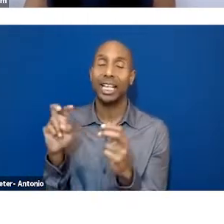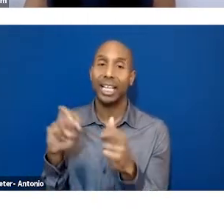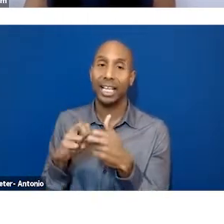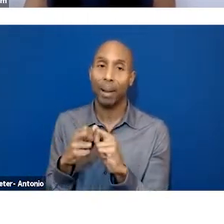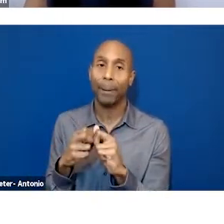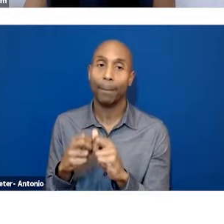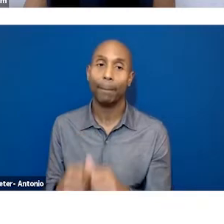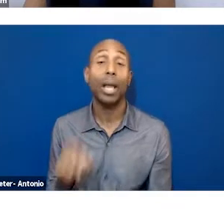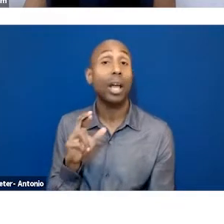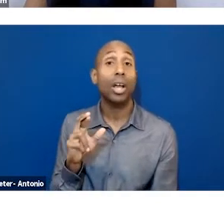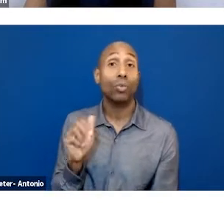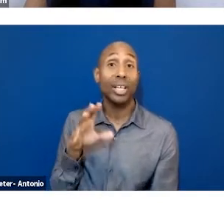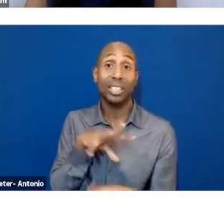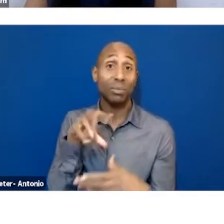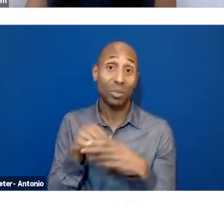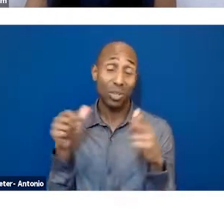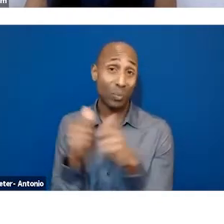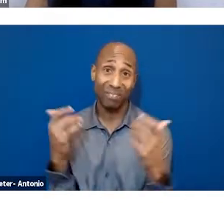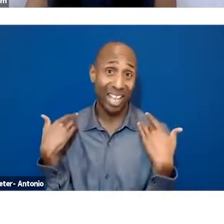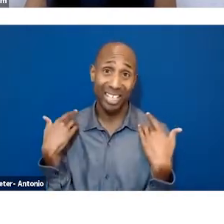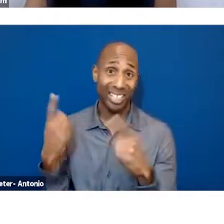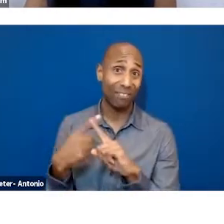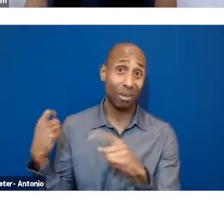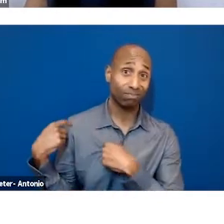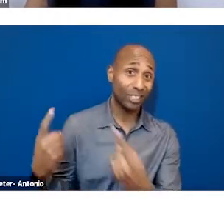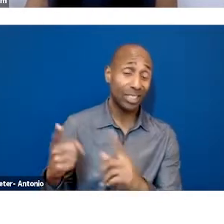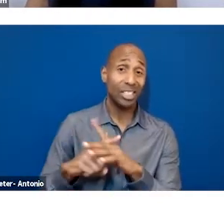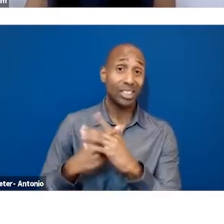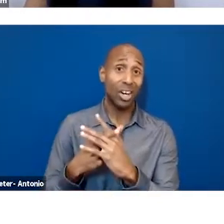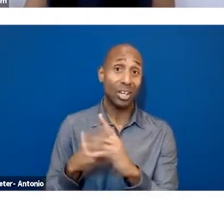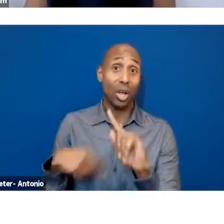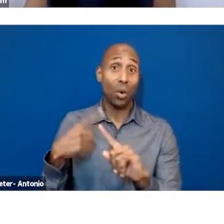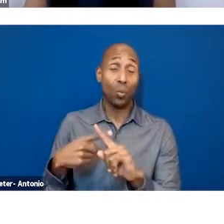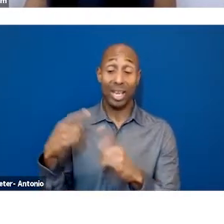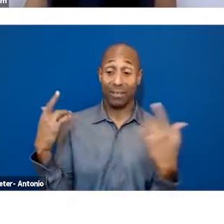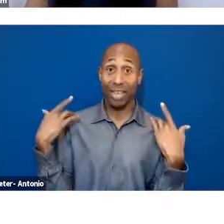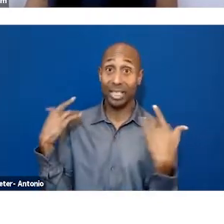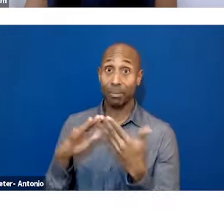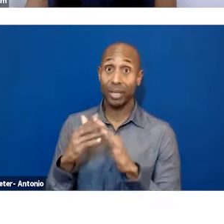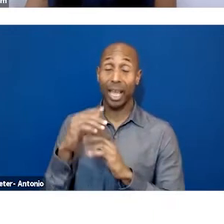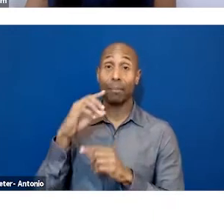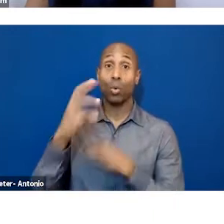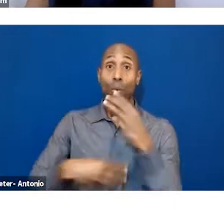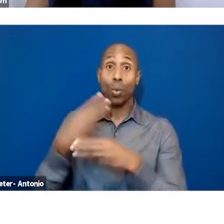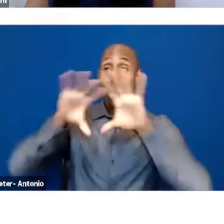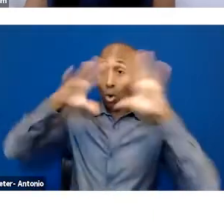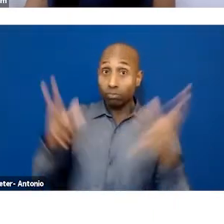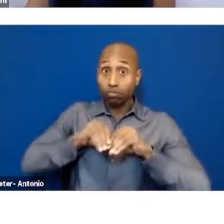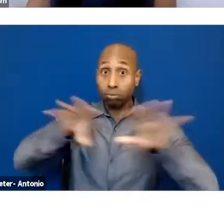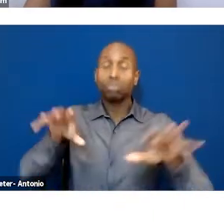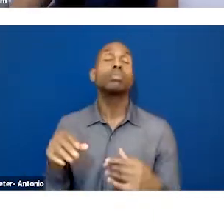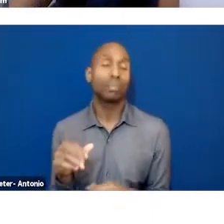its globalization, right? Racism became institutionalized in global fashion at the moment that fashion production